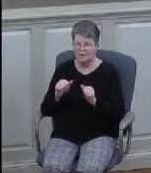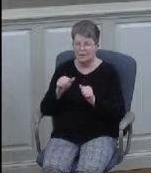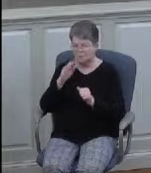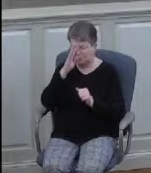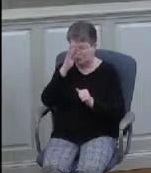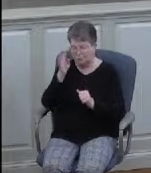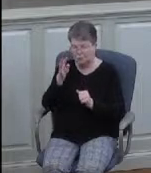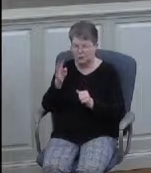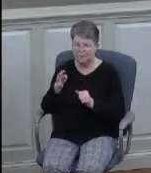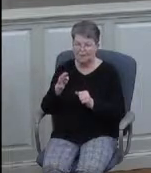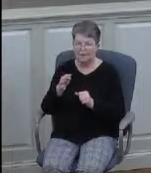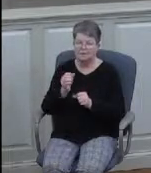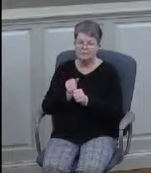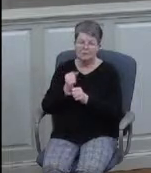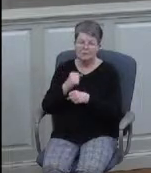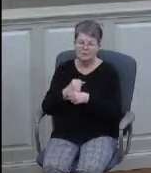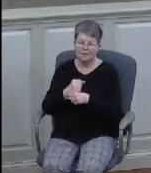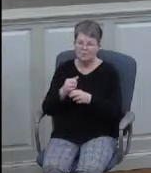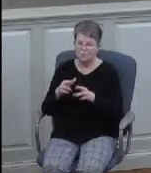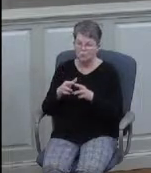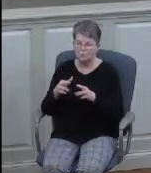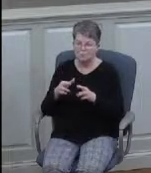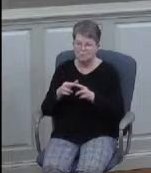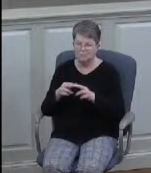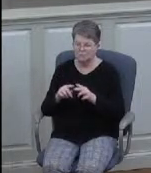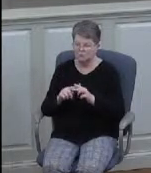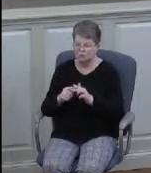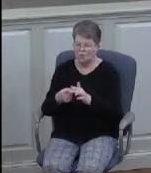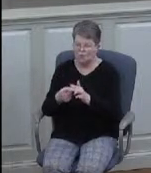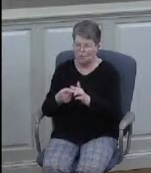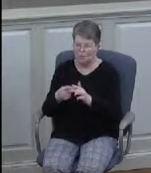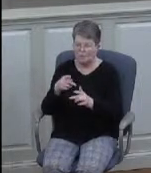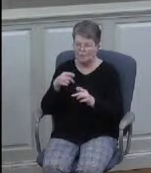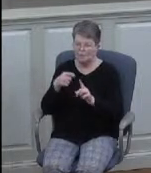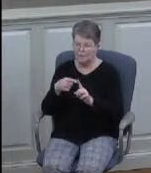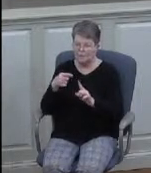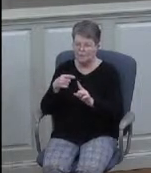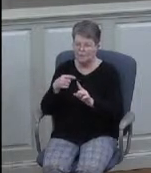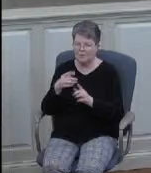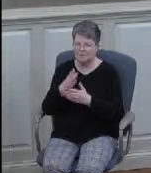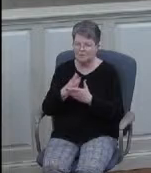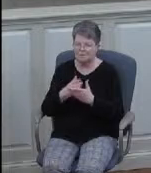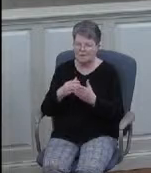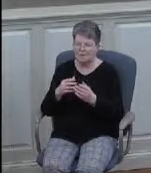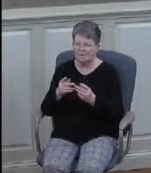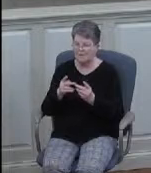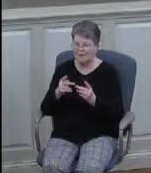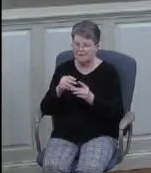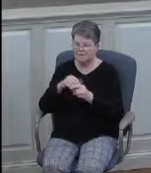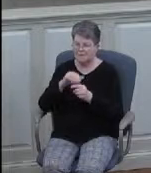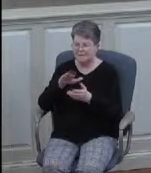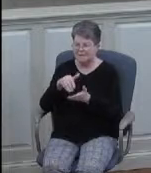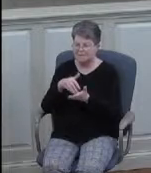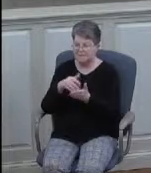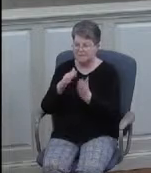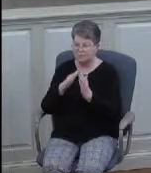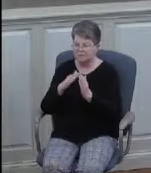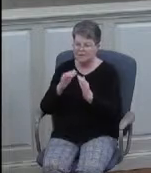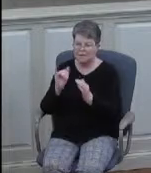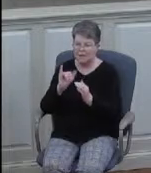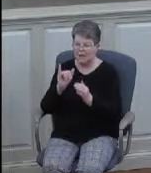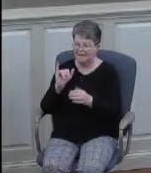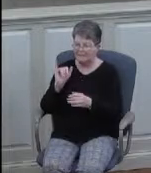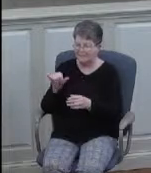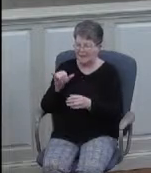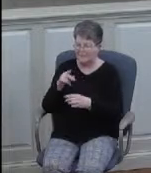create a kind of a regional jumping off point in some place in the central city like that park, or someplace